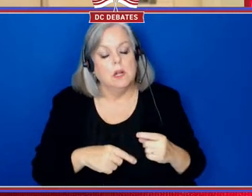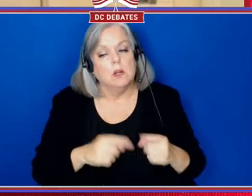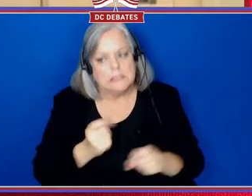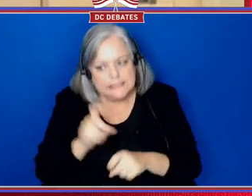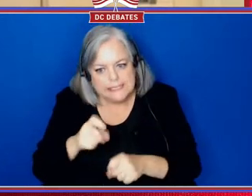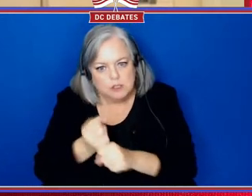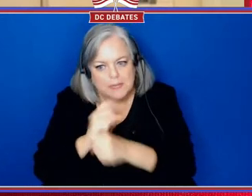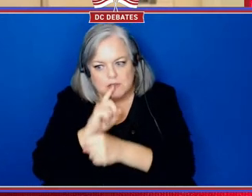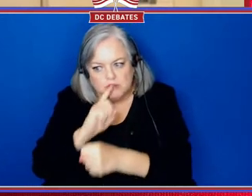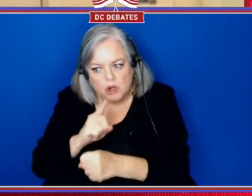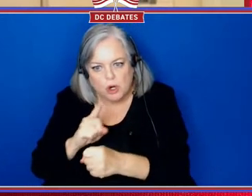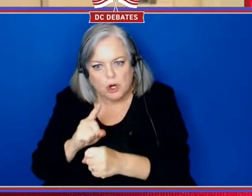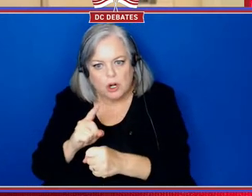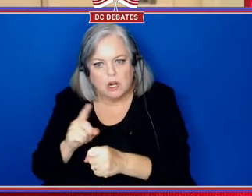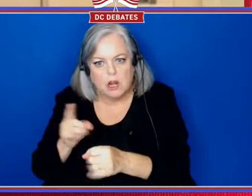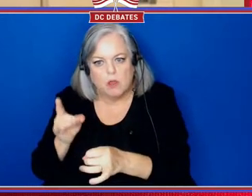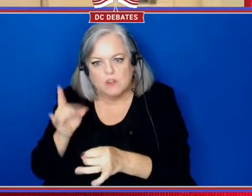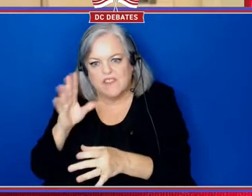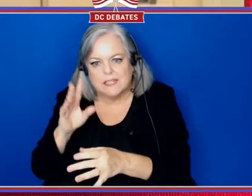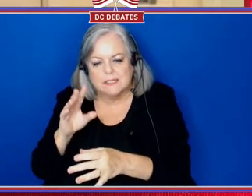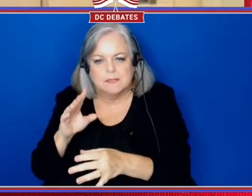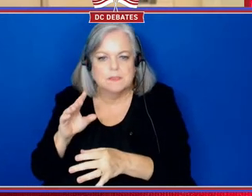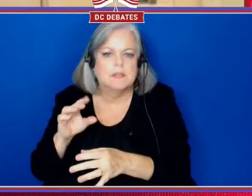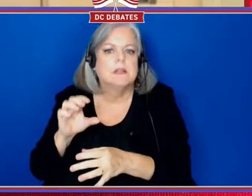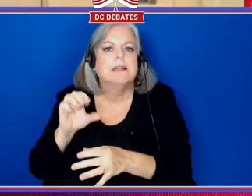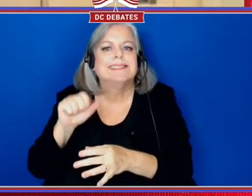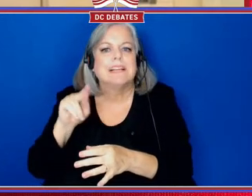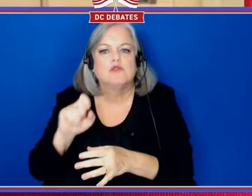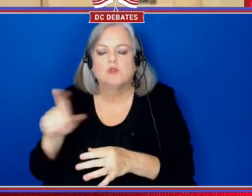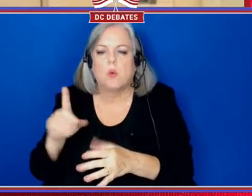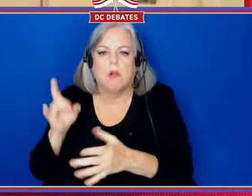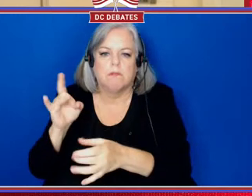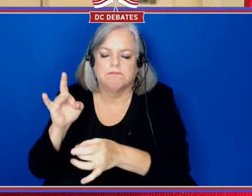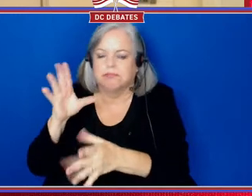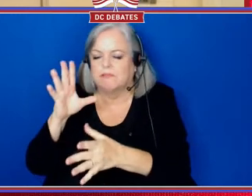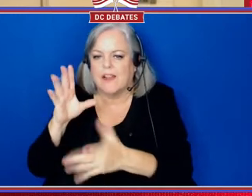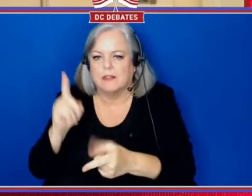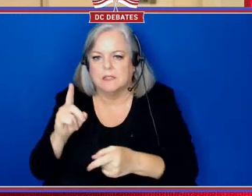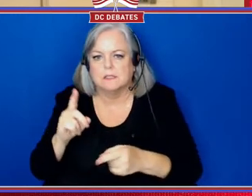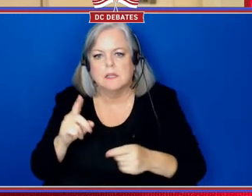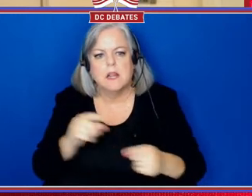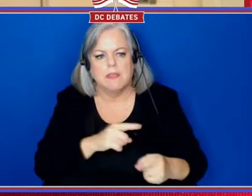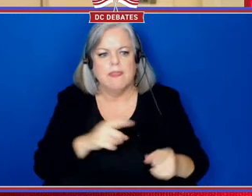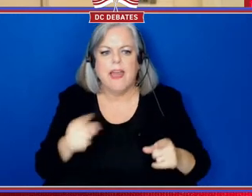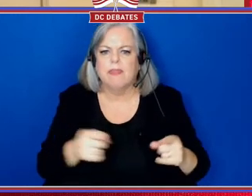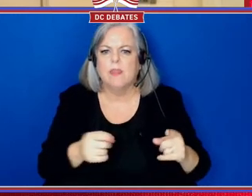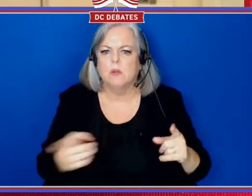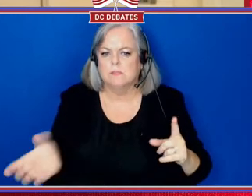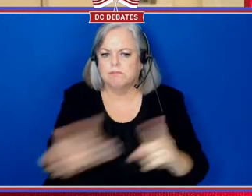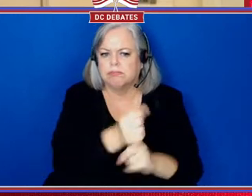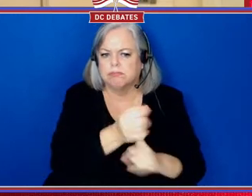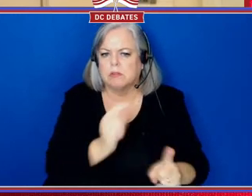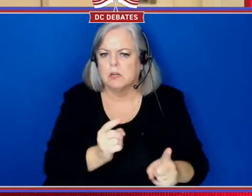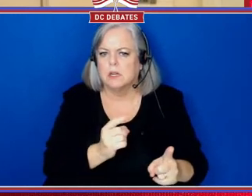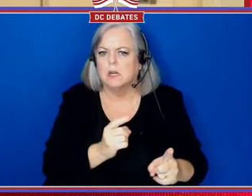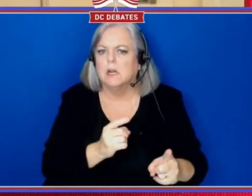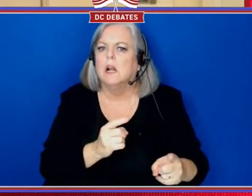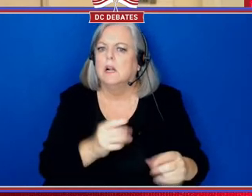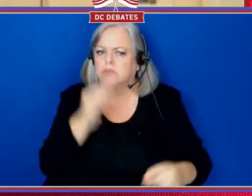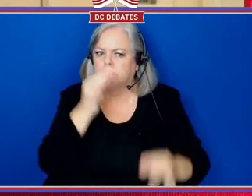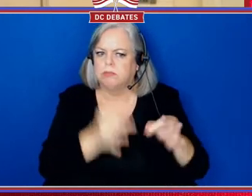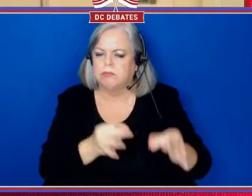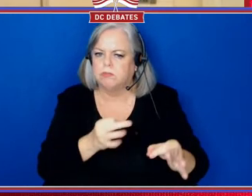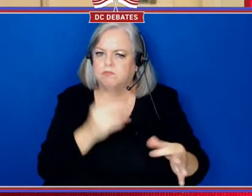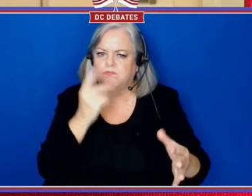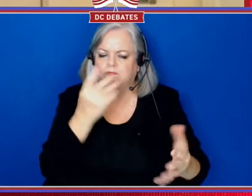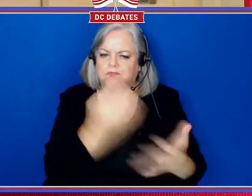violence, these cases are properly prosecuted by the U.S. Attorney's Office, that there's adequate resources for them when it